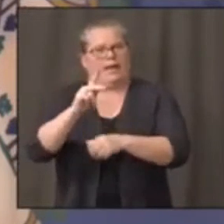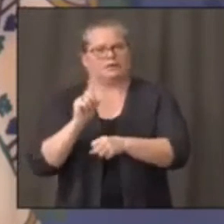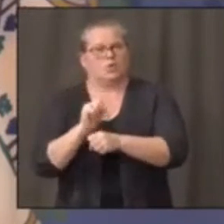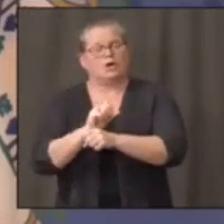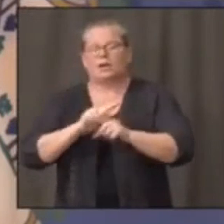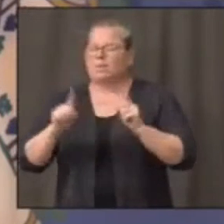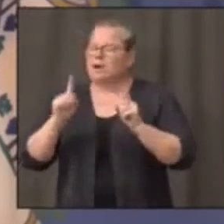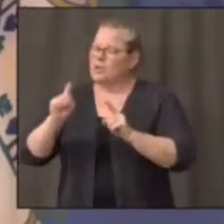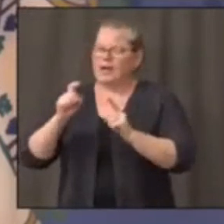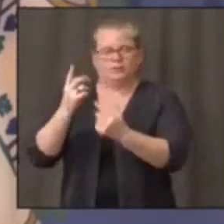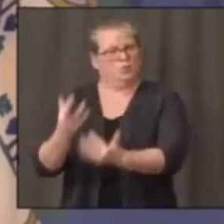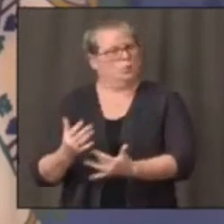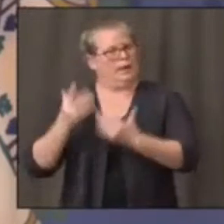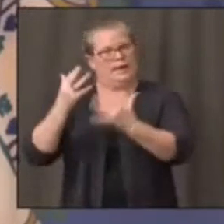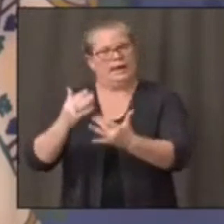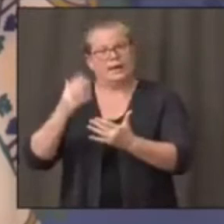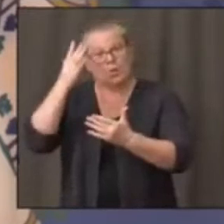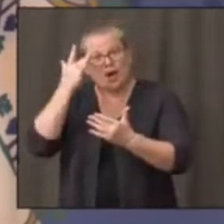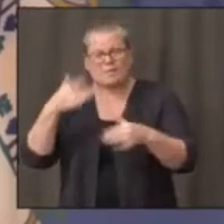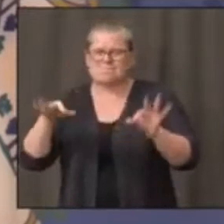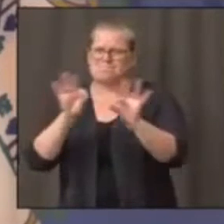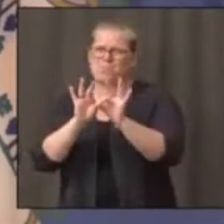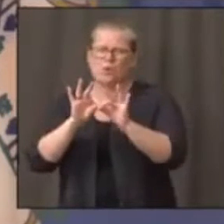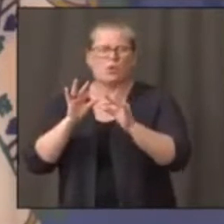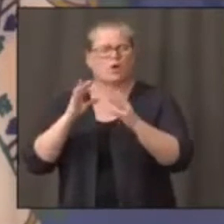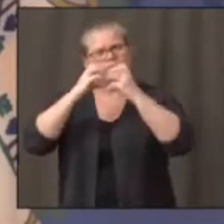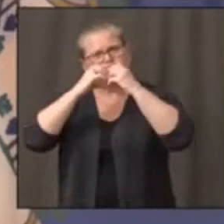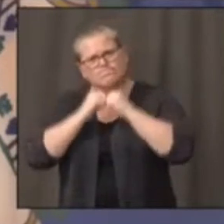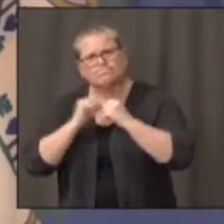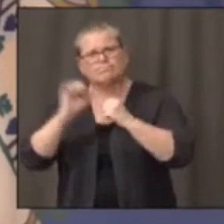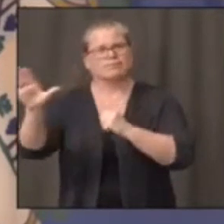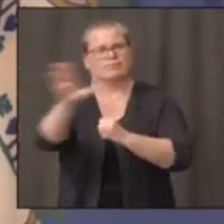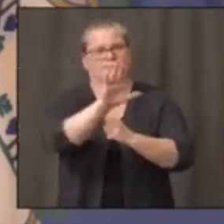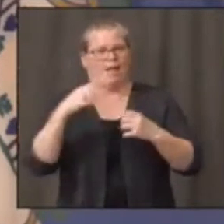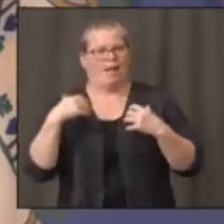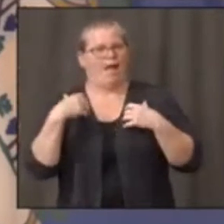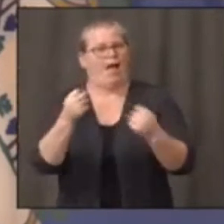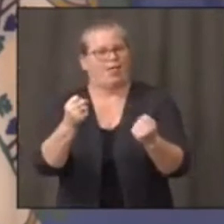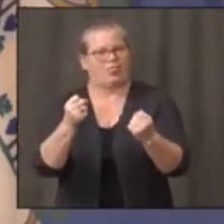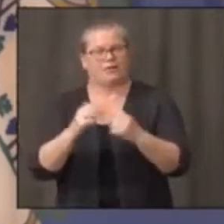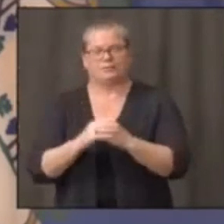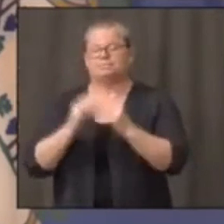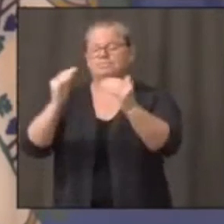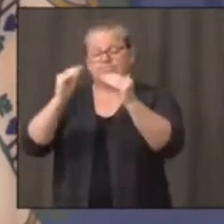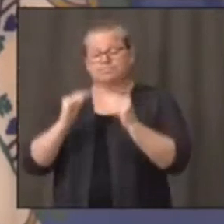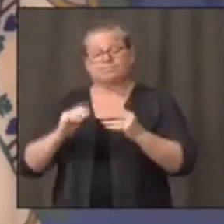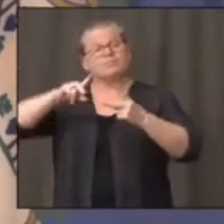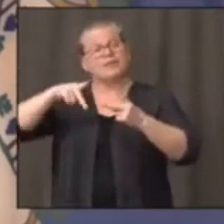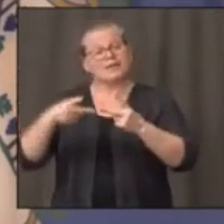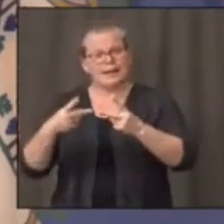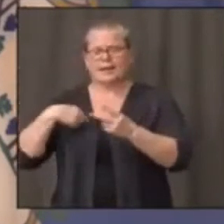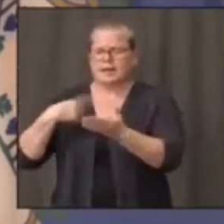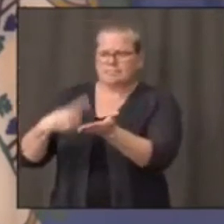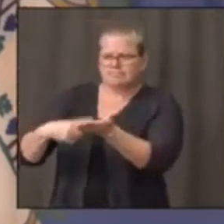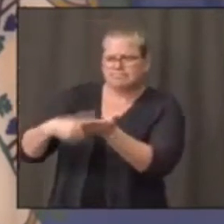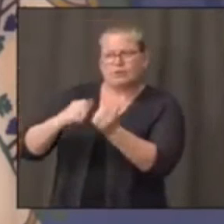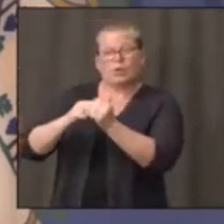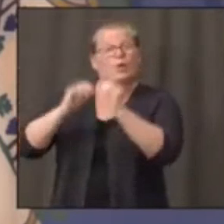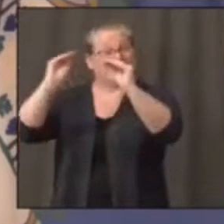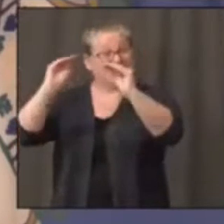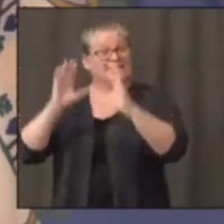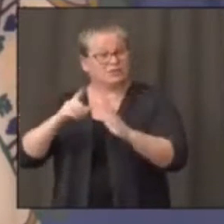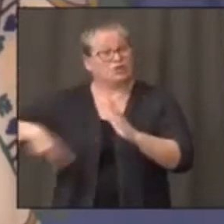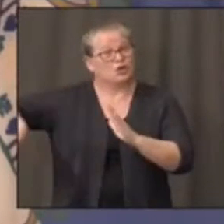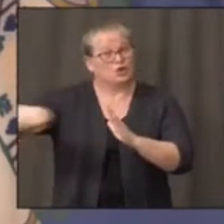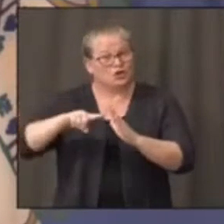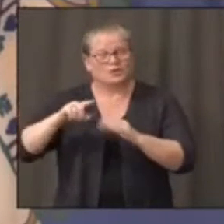side of that same coin, I spent a lot of time talking with teachers, which is where I want to focus a little bit today. We put out our